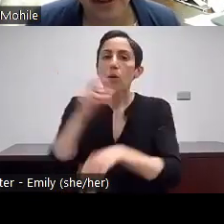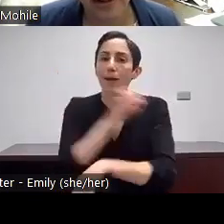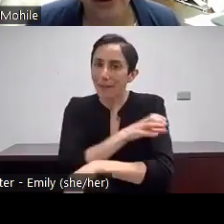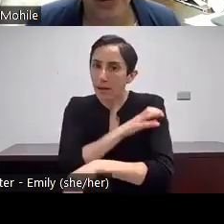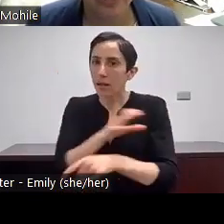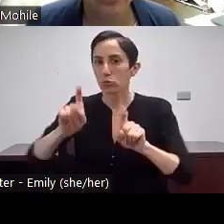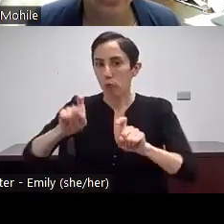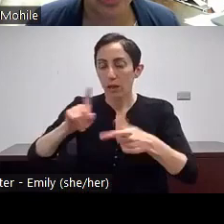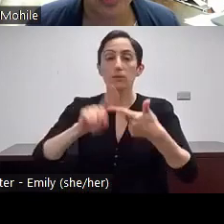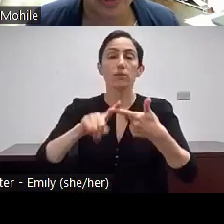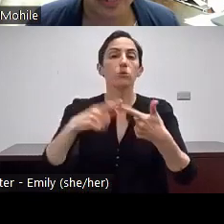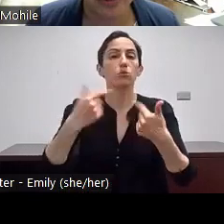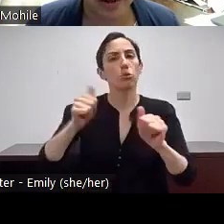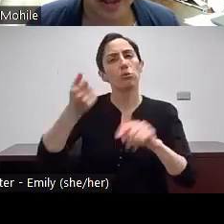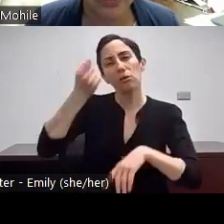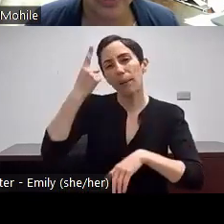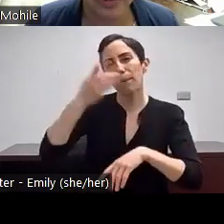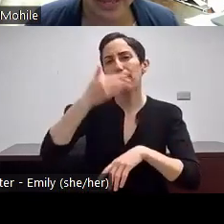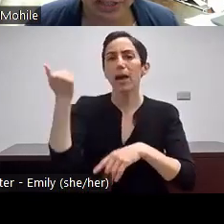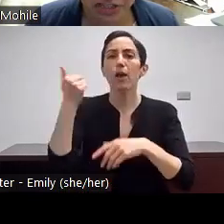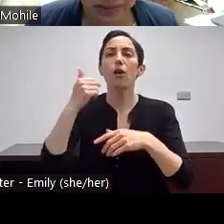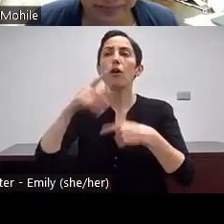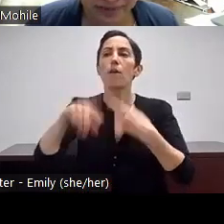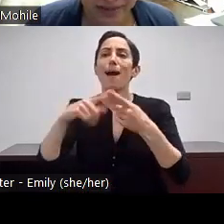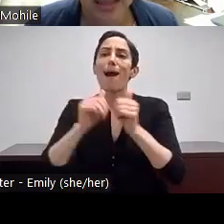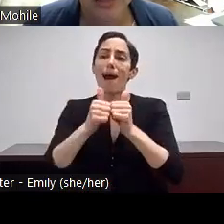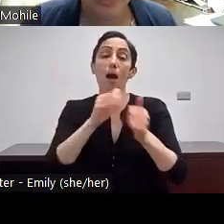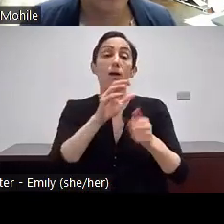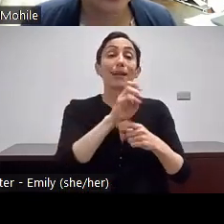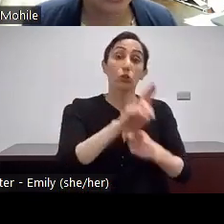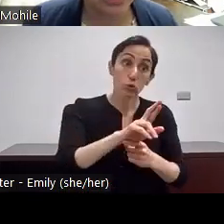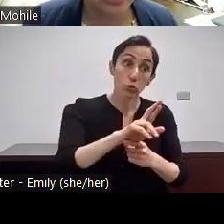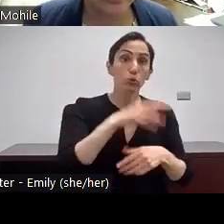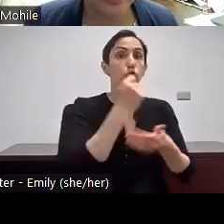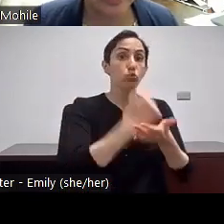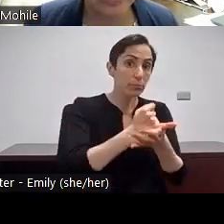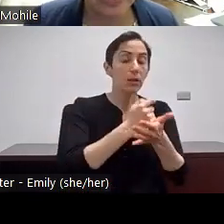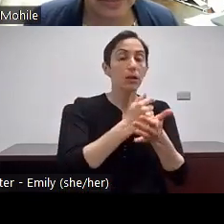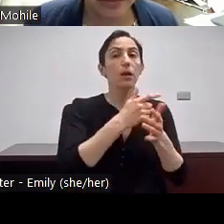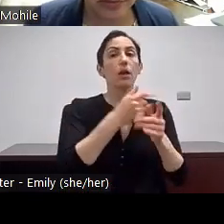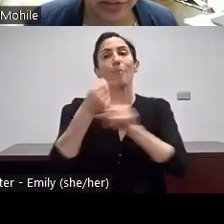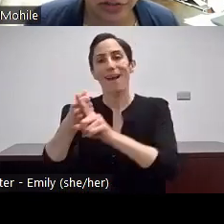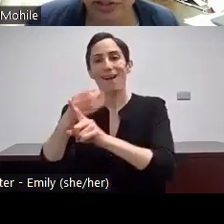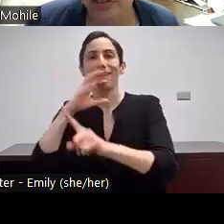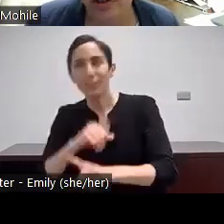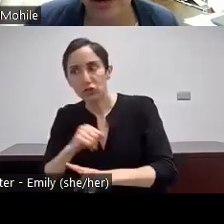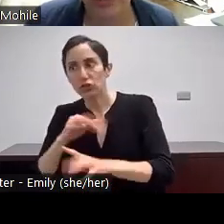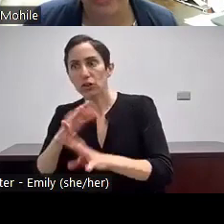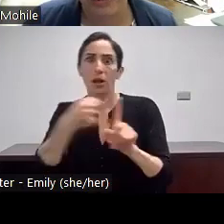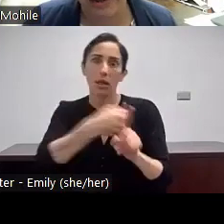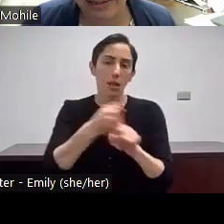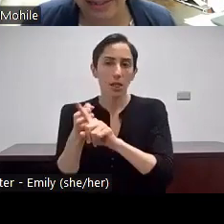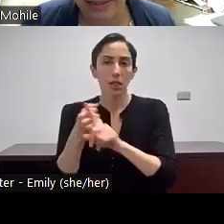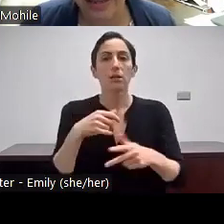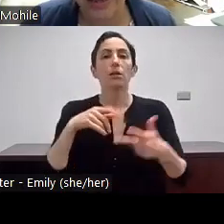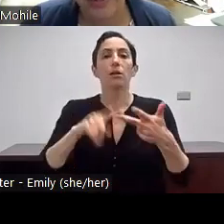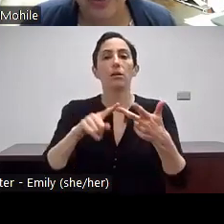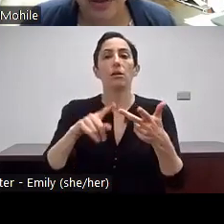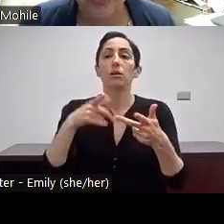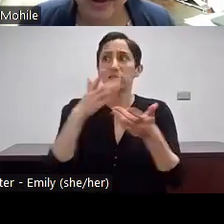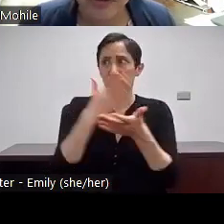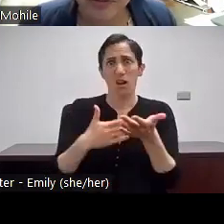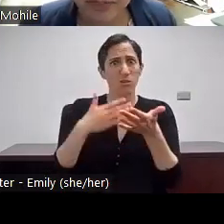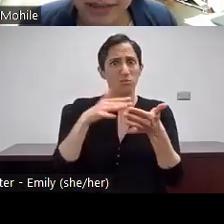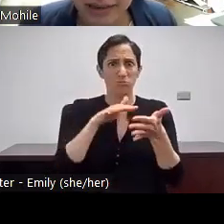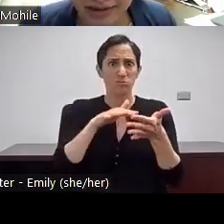understand better how cancer and treatment interact with aging, that we learn from existing research that's already conducted so